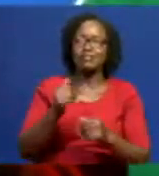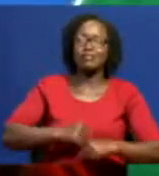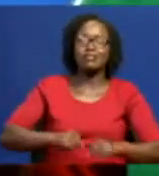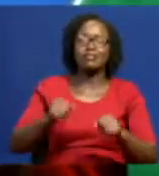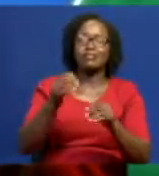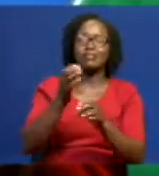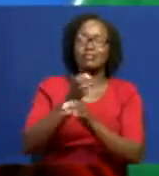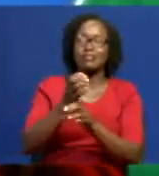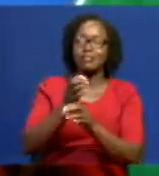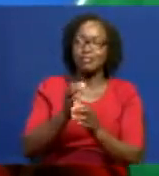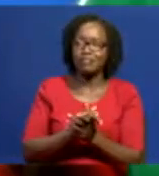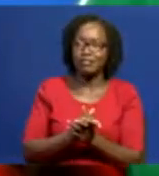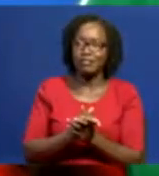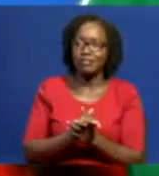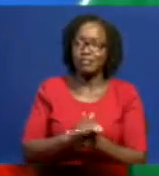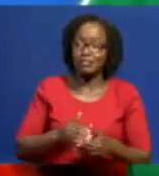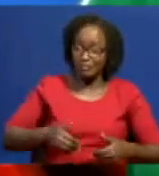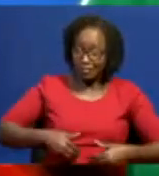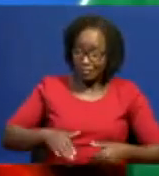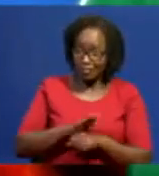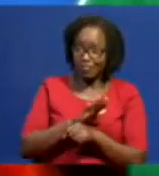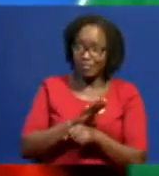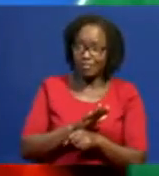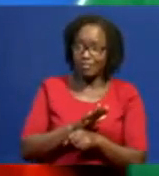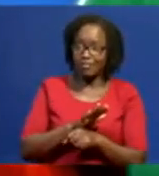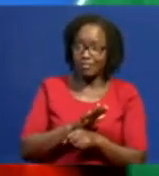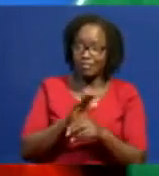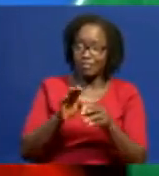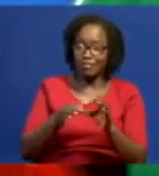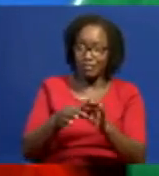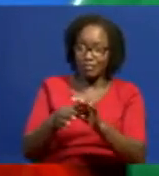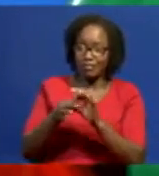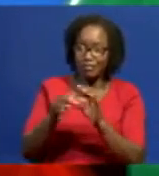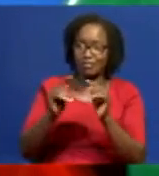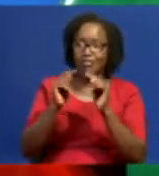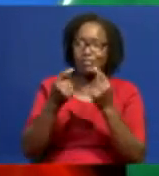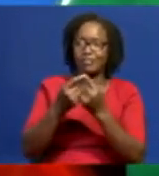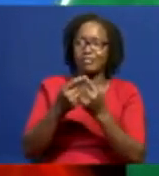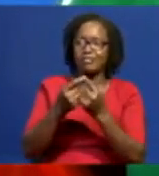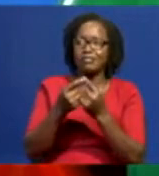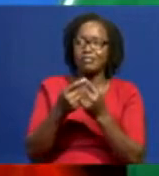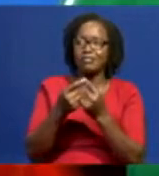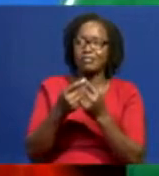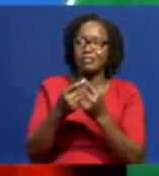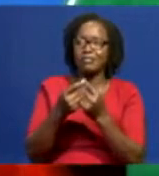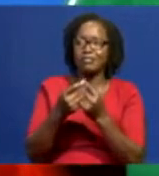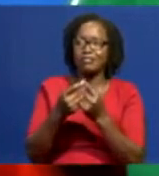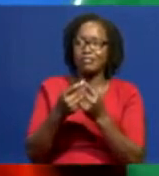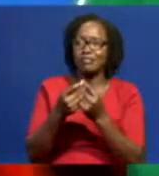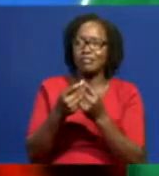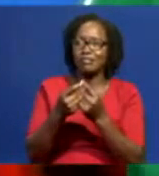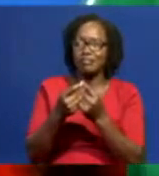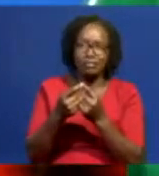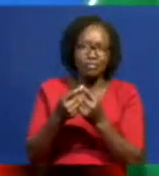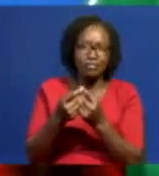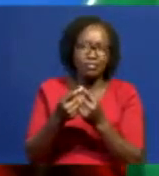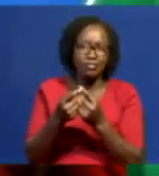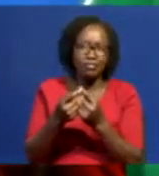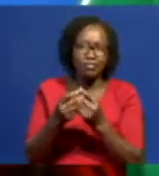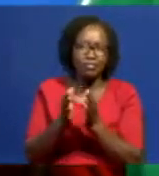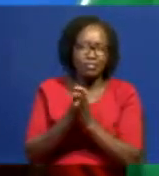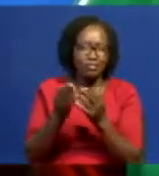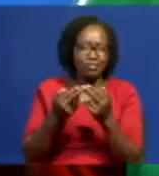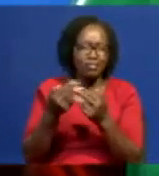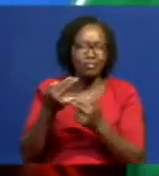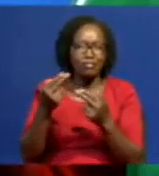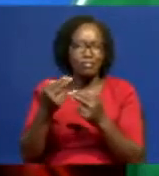Okay, the youthfulness of the combined team created an excitement. There was a period of that they were on a high.